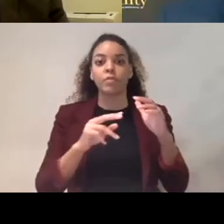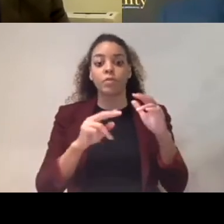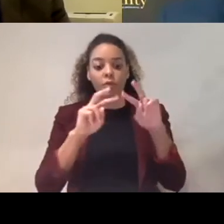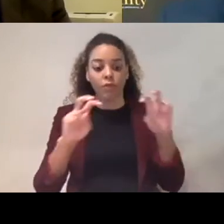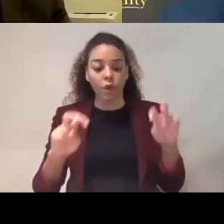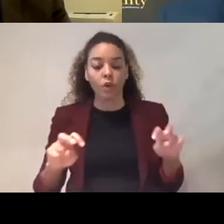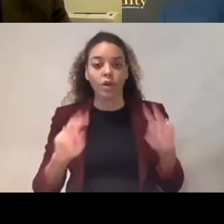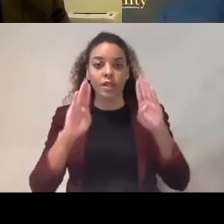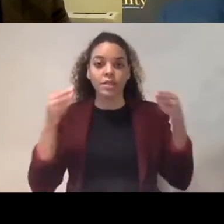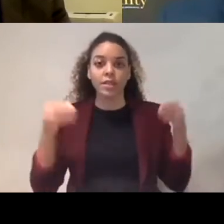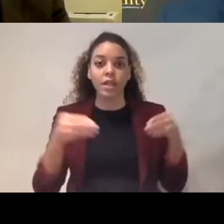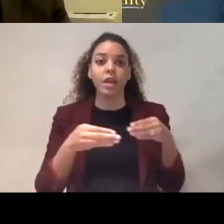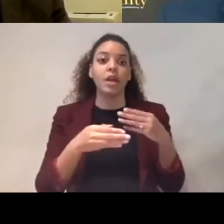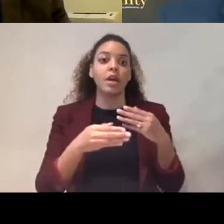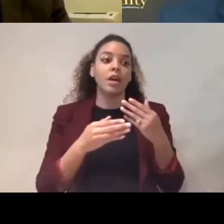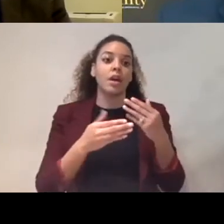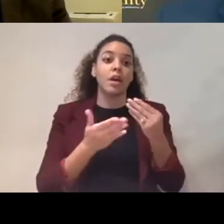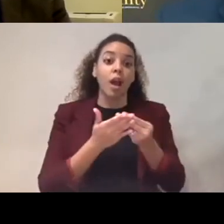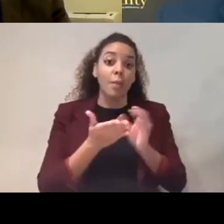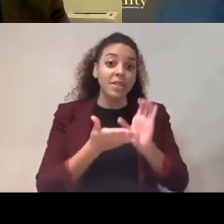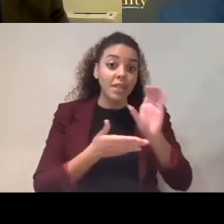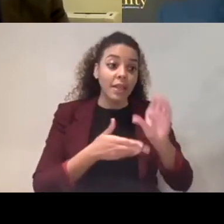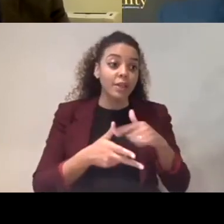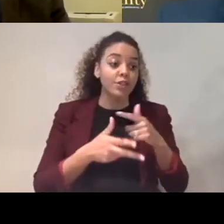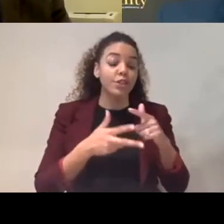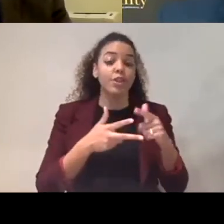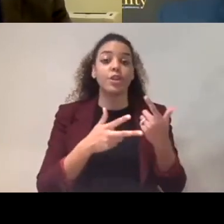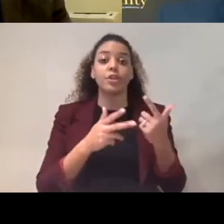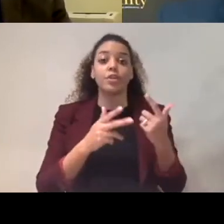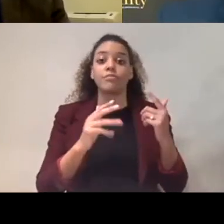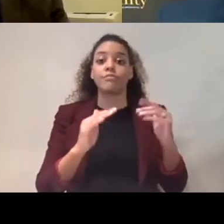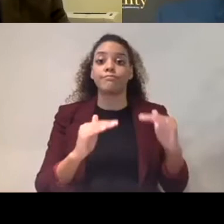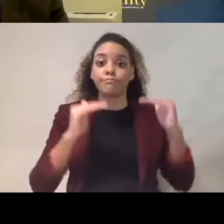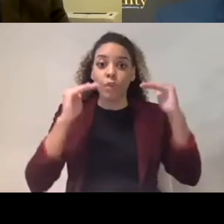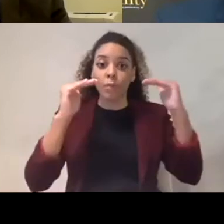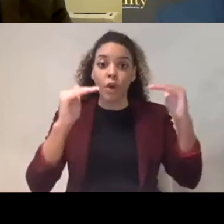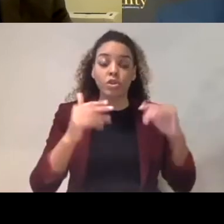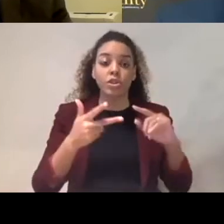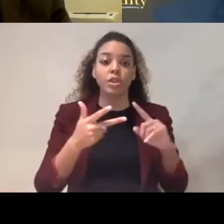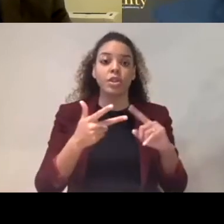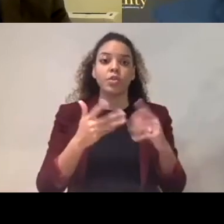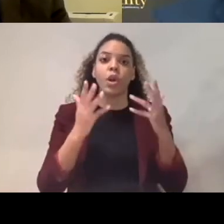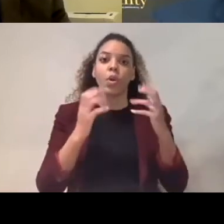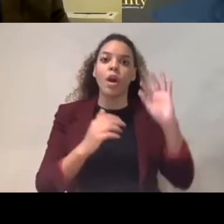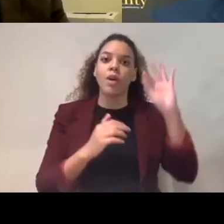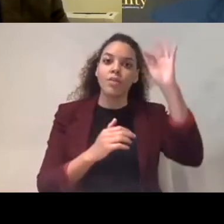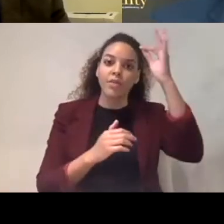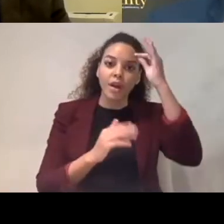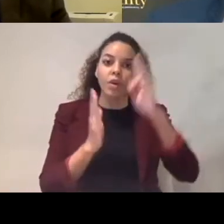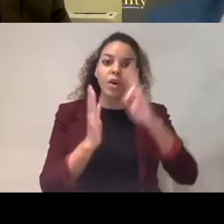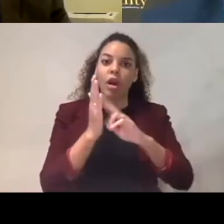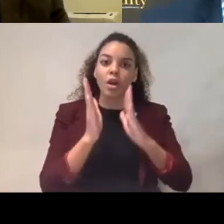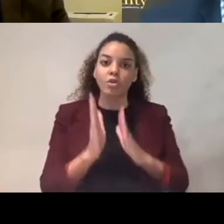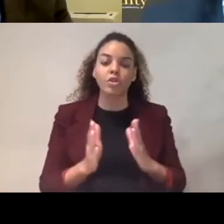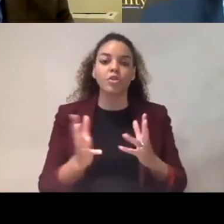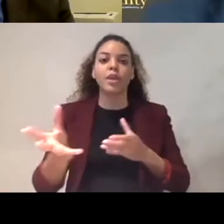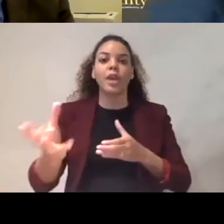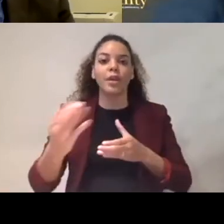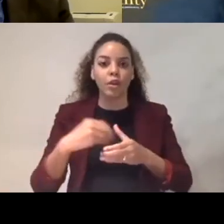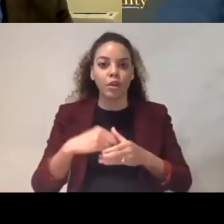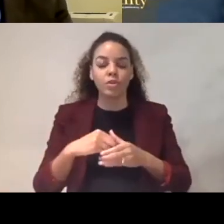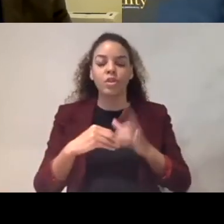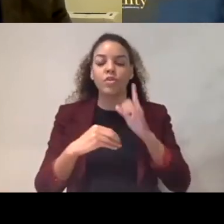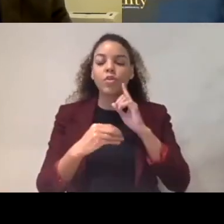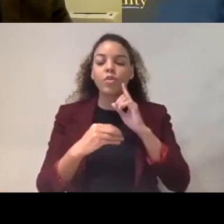opportunities generally of federal contractors to be inclusive in every aspect of the employment process. And we ask